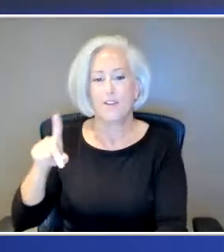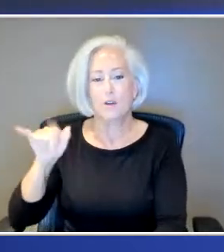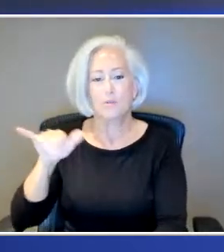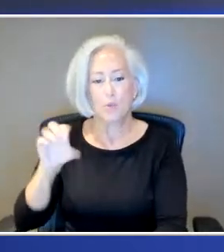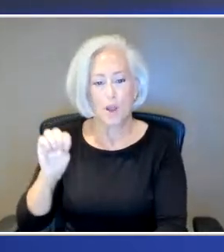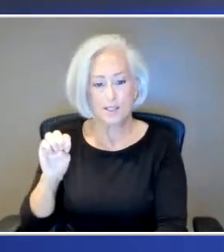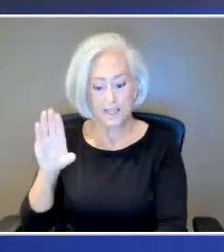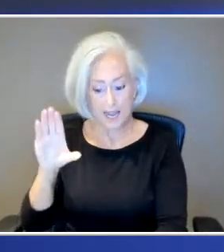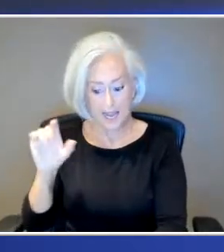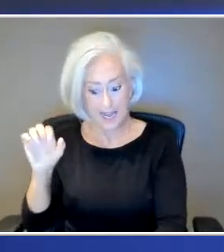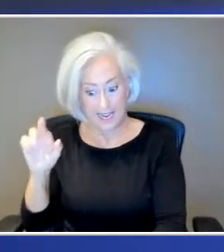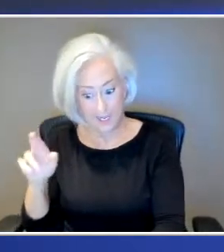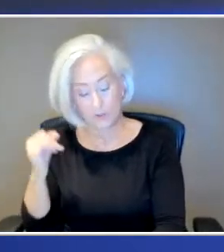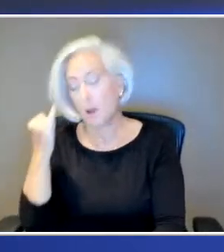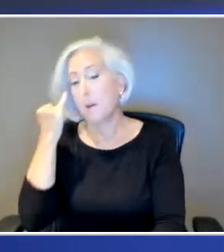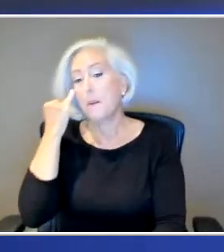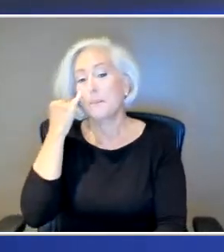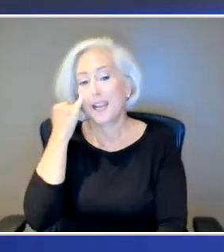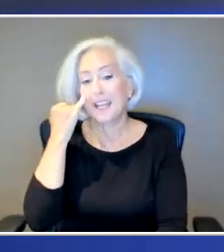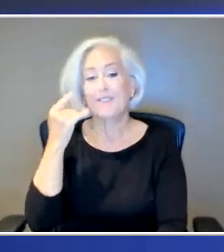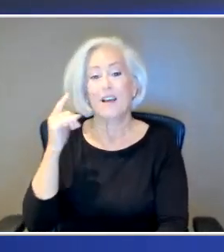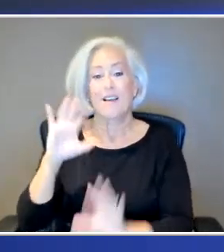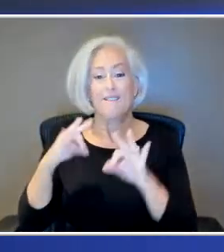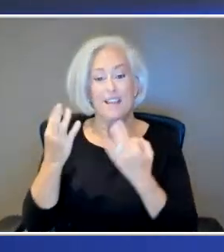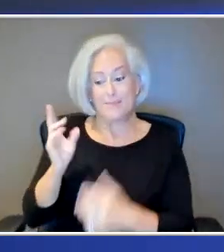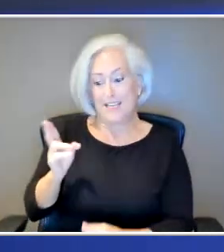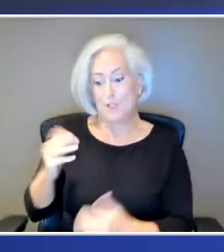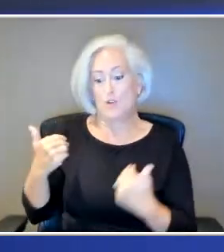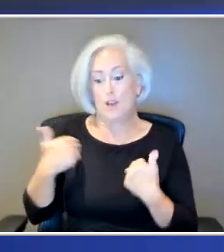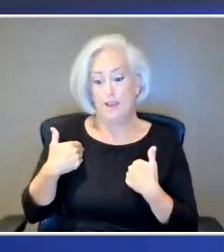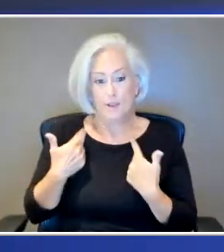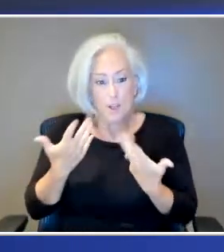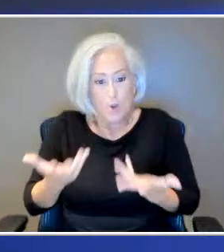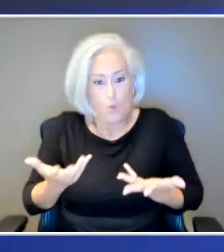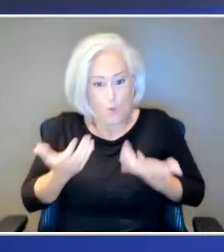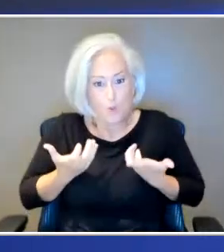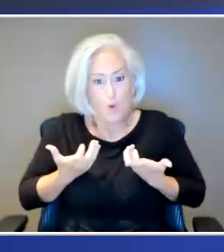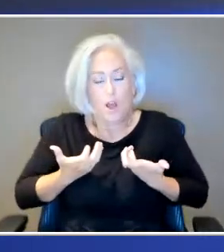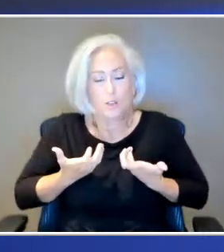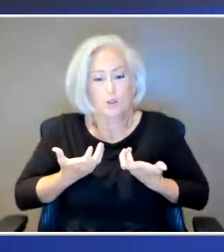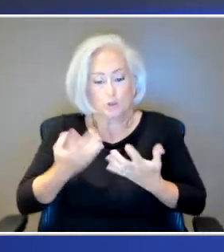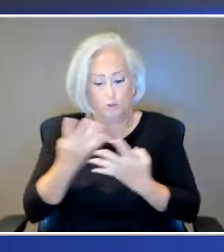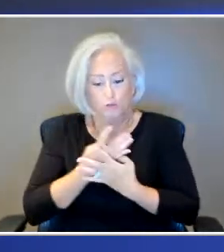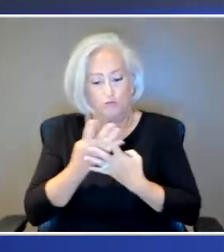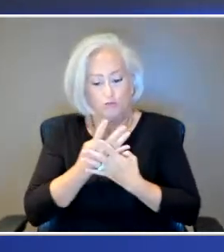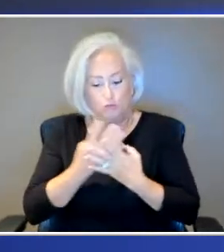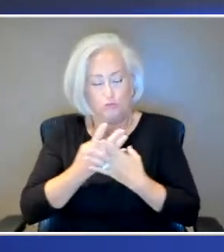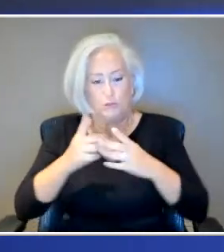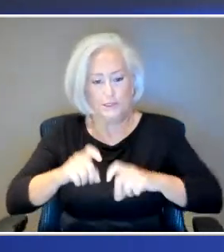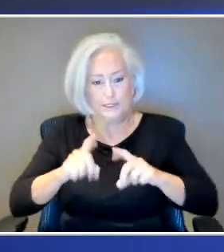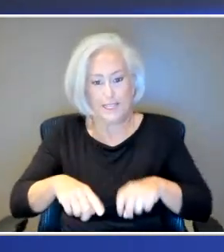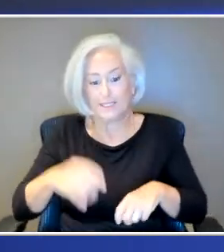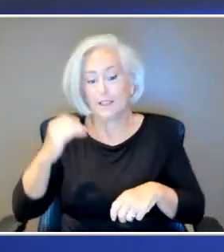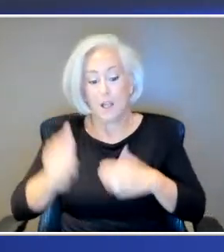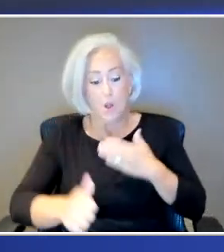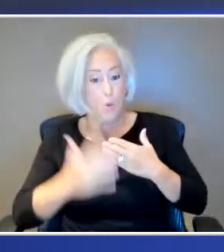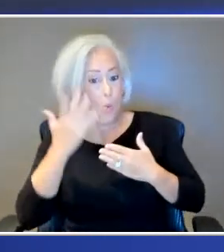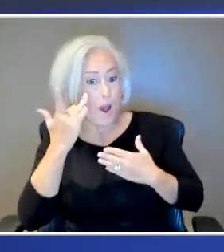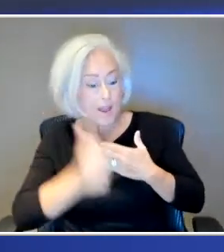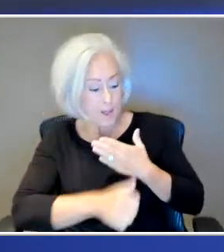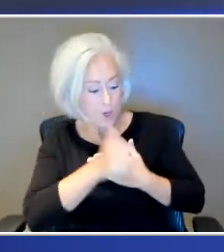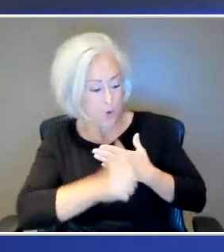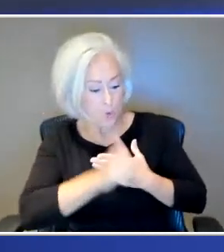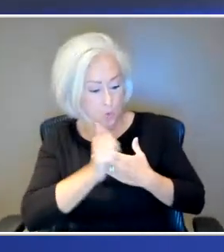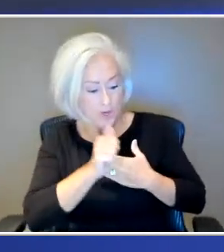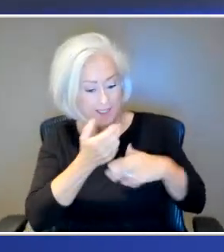have a family history, you need to be screened, because we know that the risk of prostate cancer goes up when you have those relatives that have a history of prostate